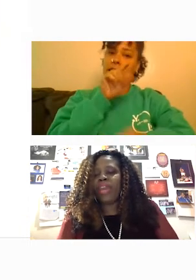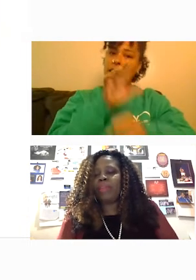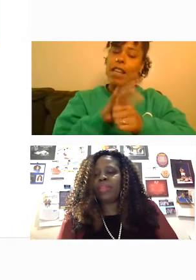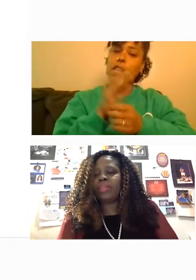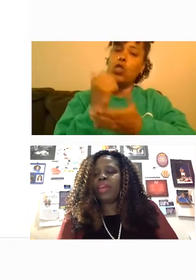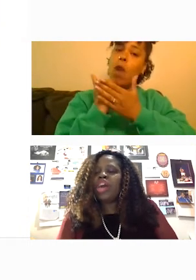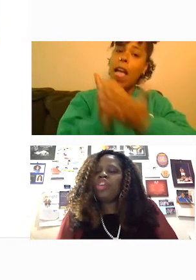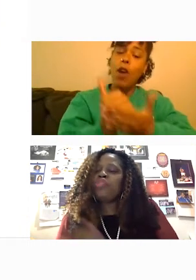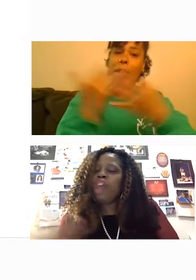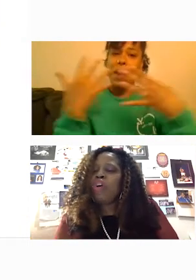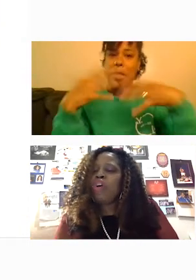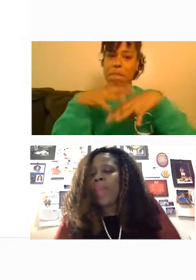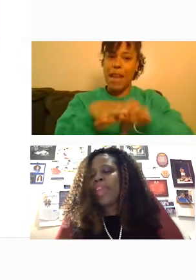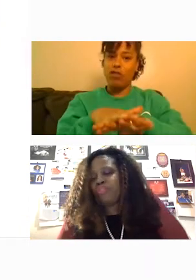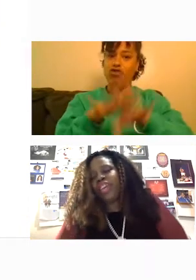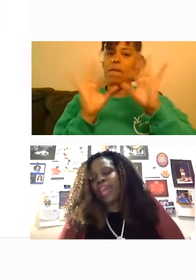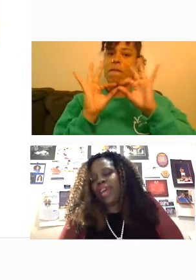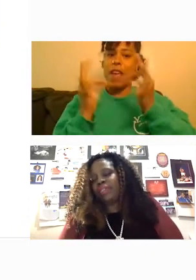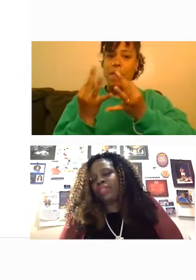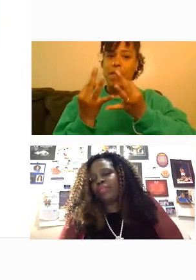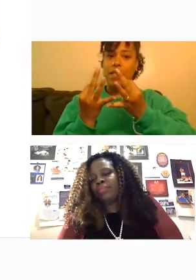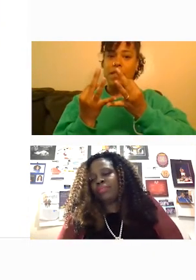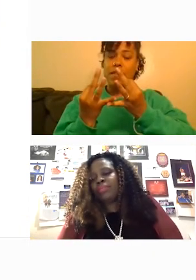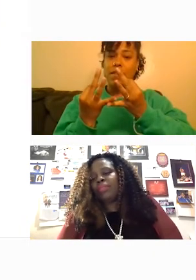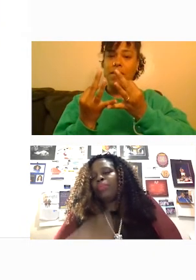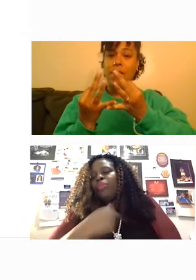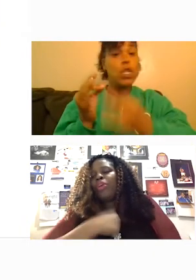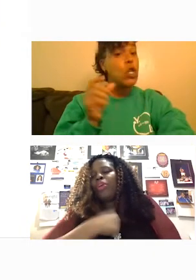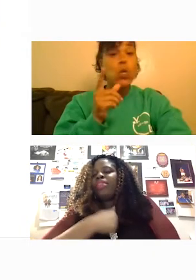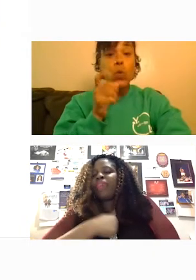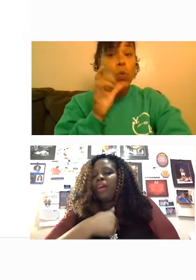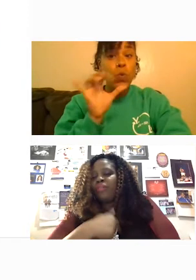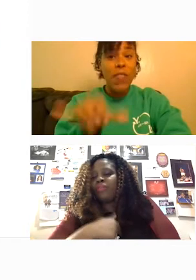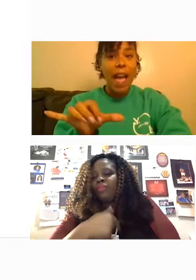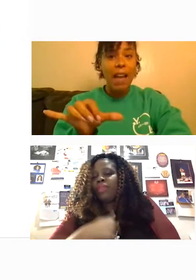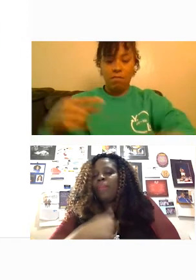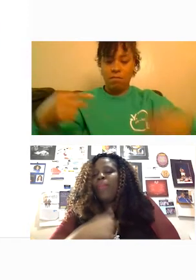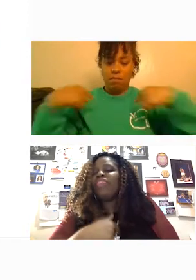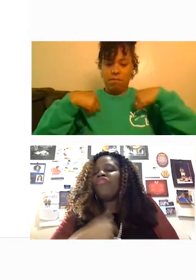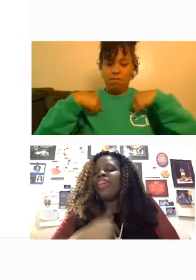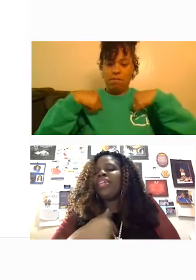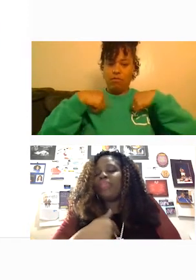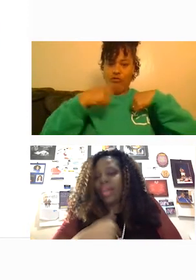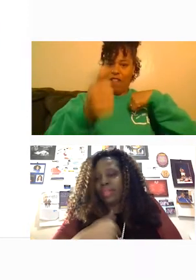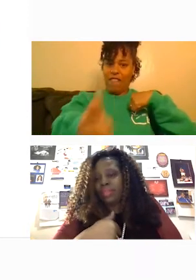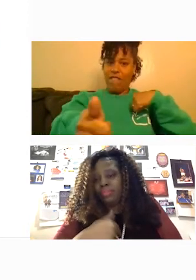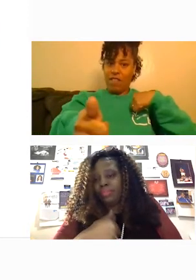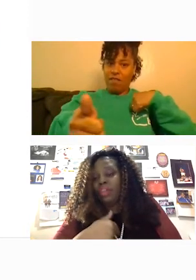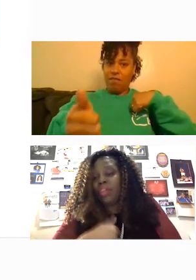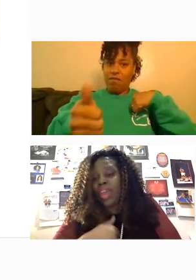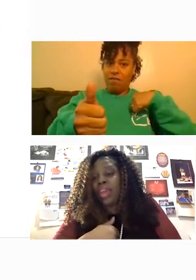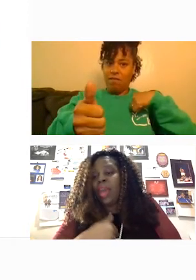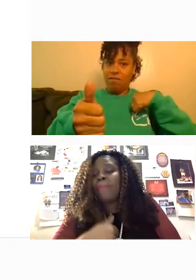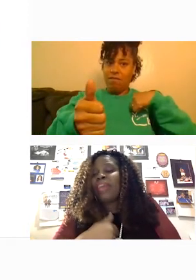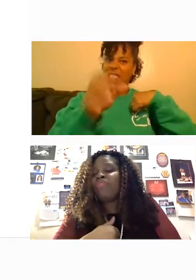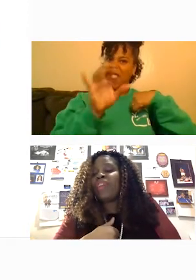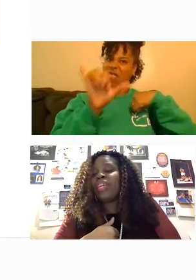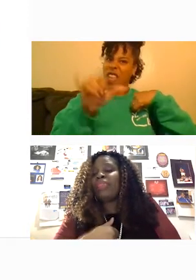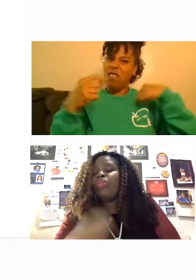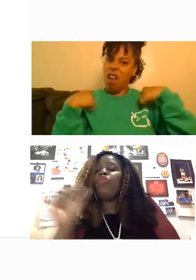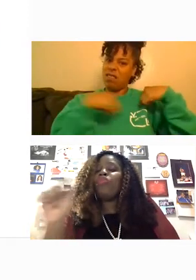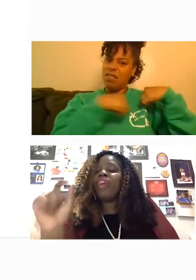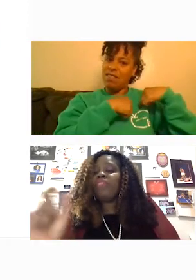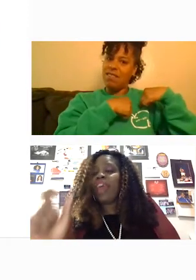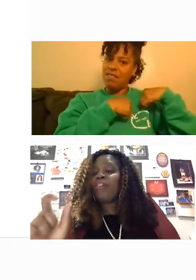Street families. You know who Main Street is? Point to yourself. Main Street is us, okay? Main Street